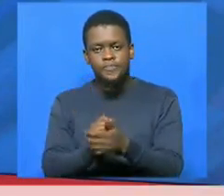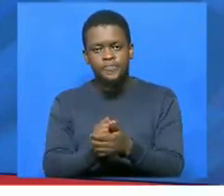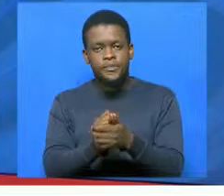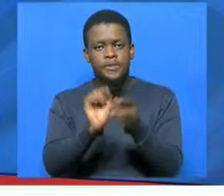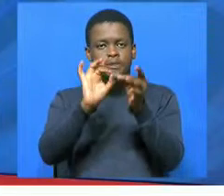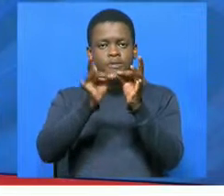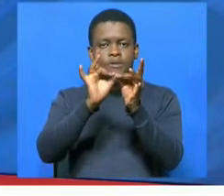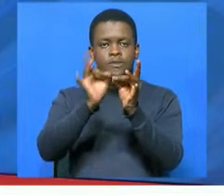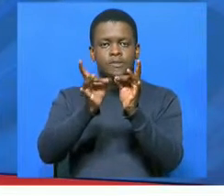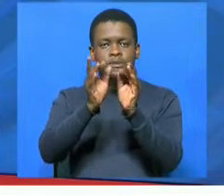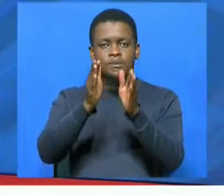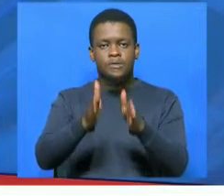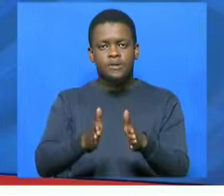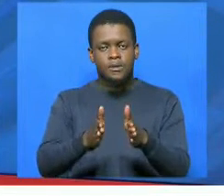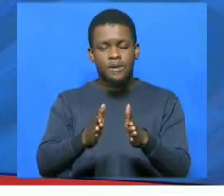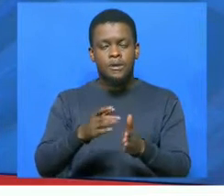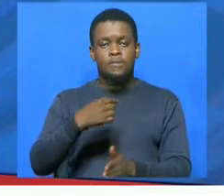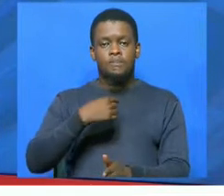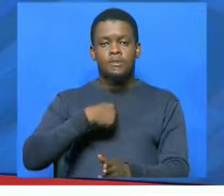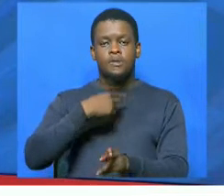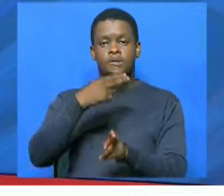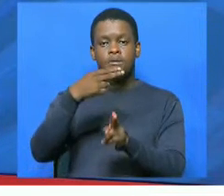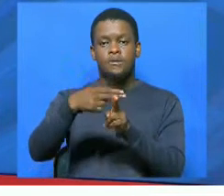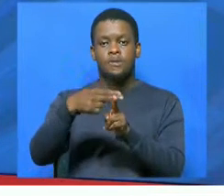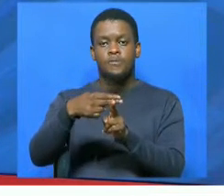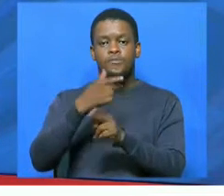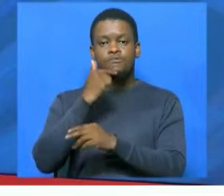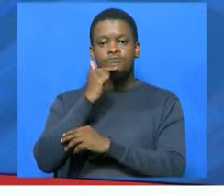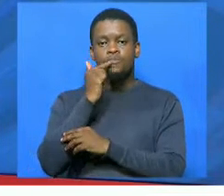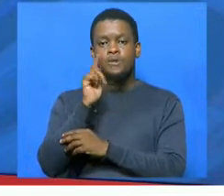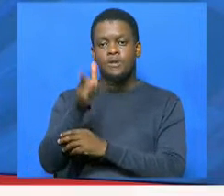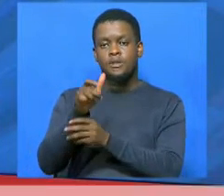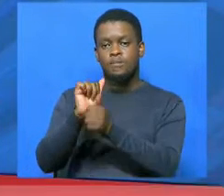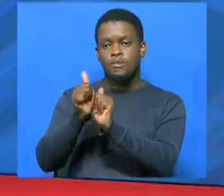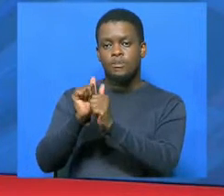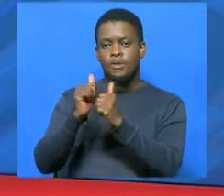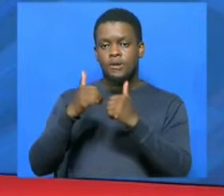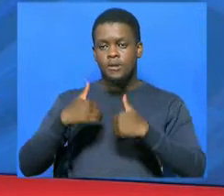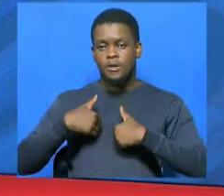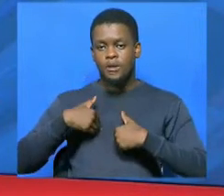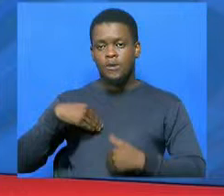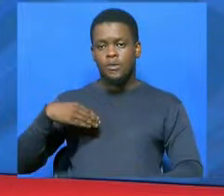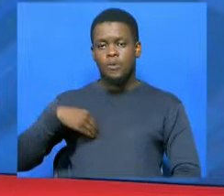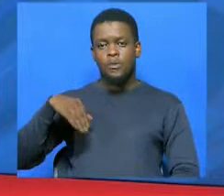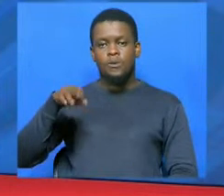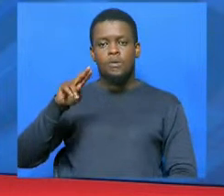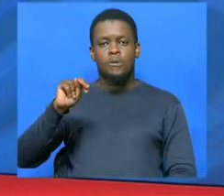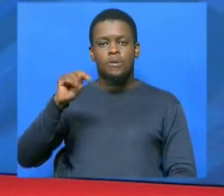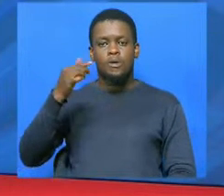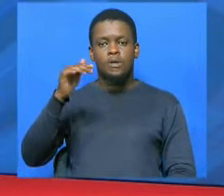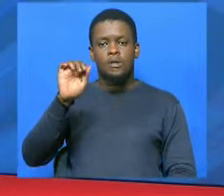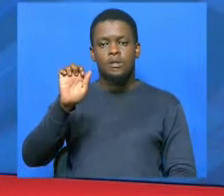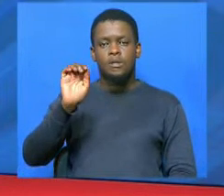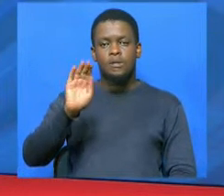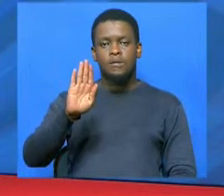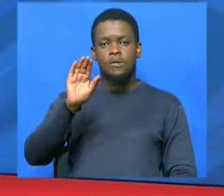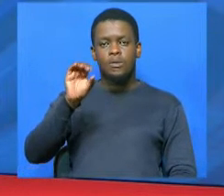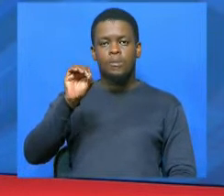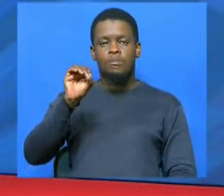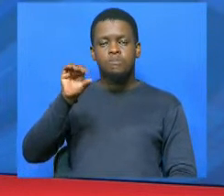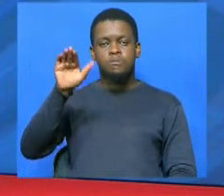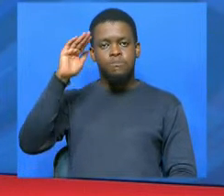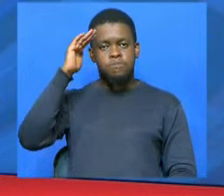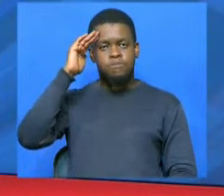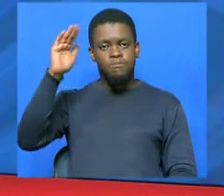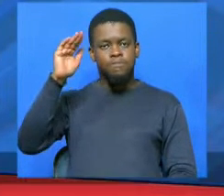Interpreting in sign language is Topo Taposa. Joining us a bit later on is Ntabuhang Semetlela with sports news. Good evening.